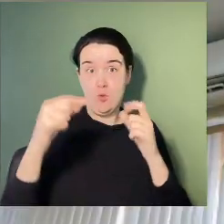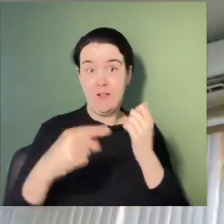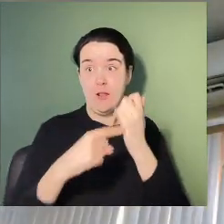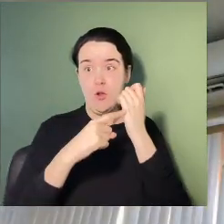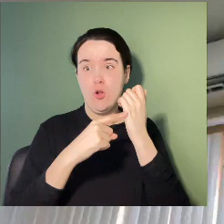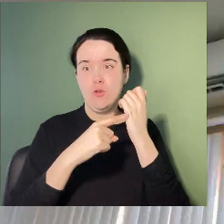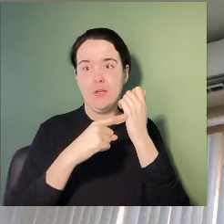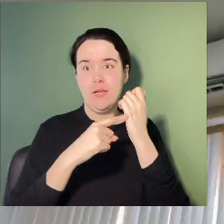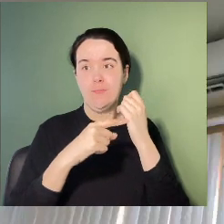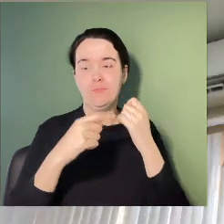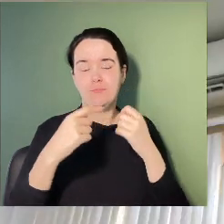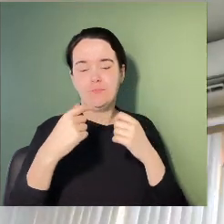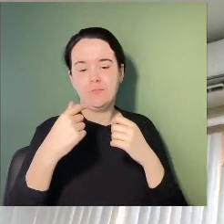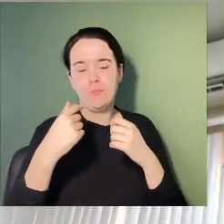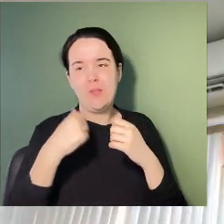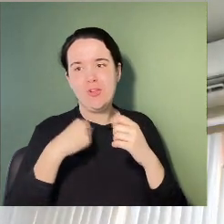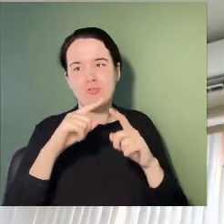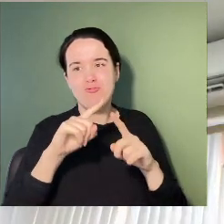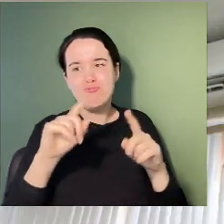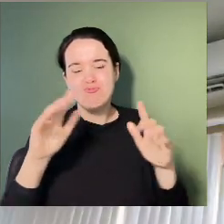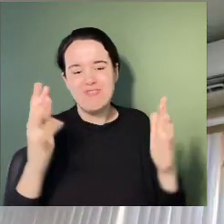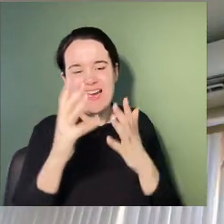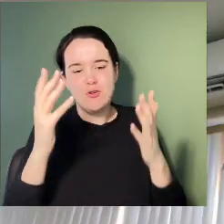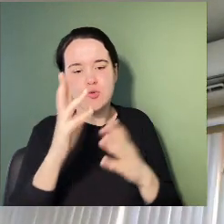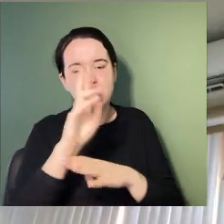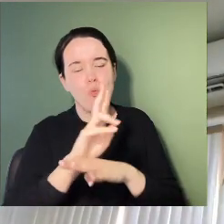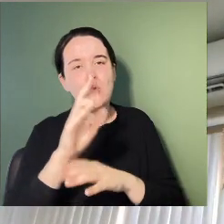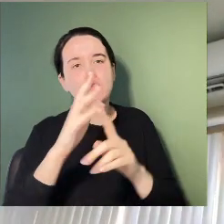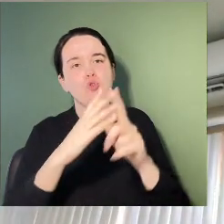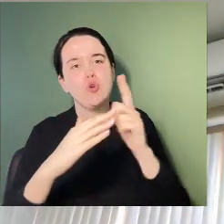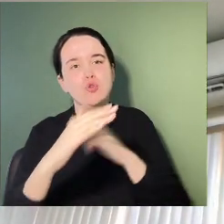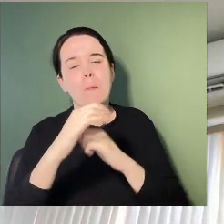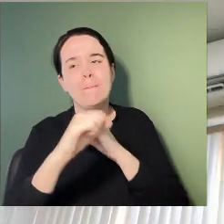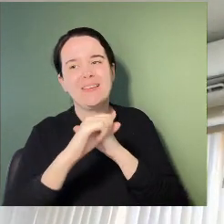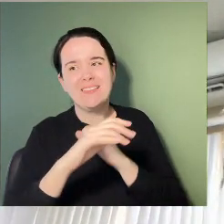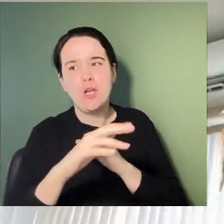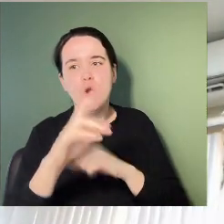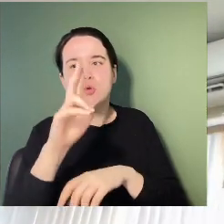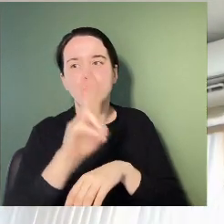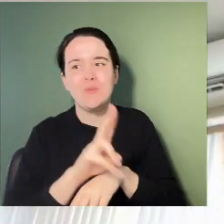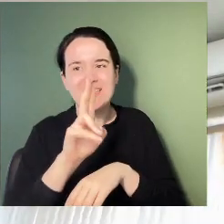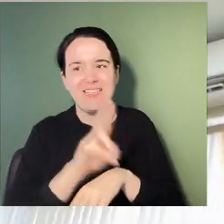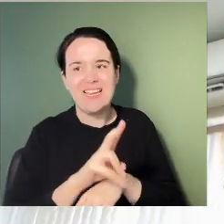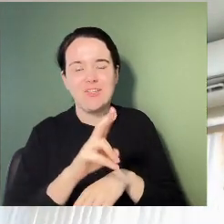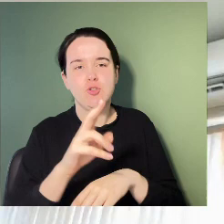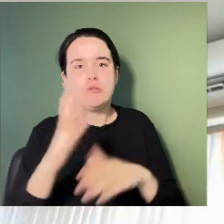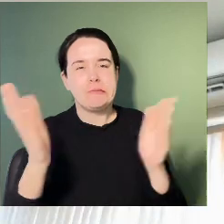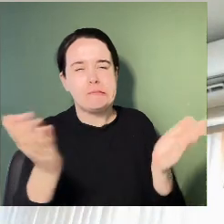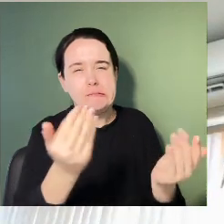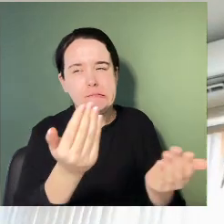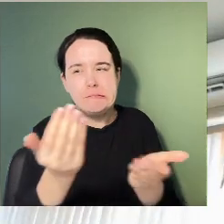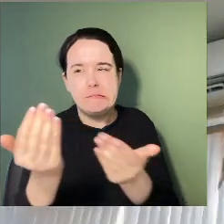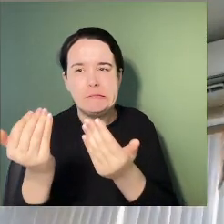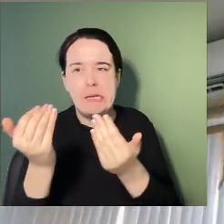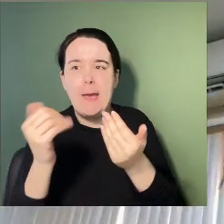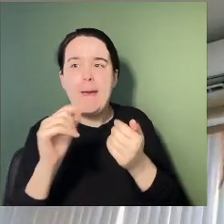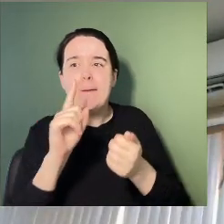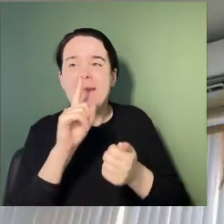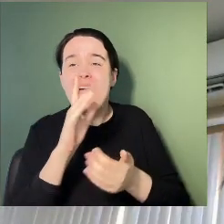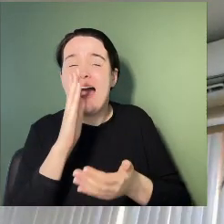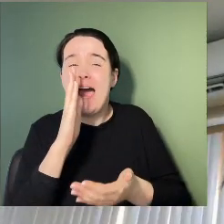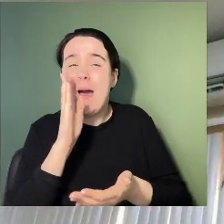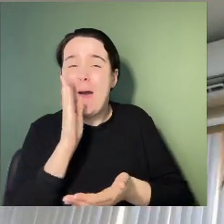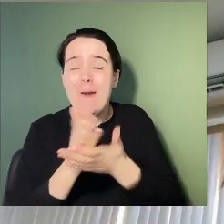feel that social media usage is ubiquitous, for example, it really isn't. Even what social